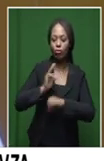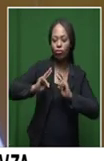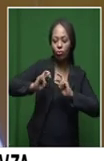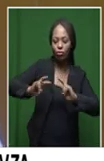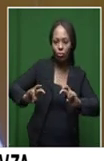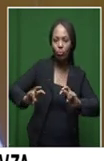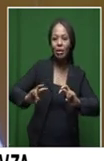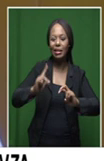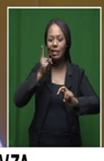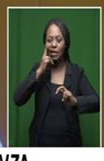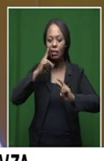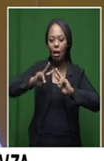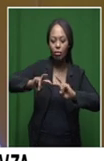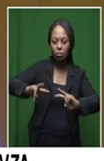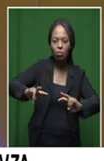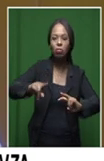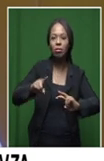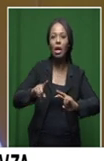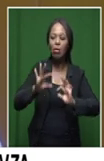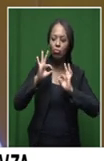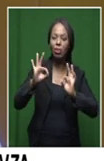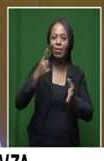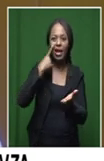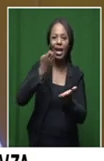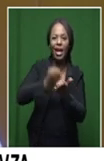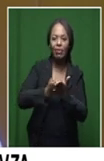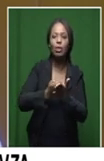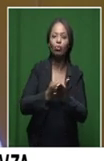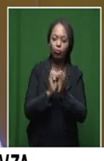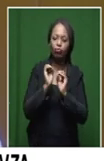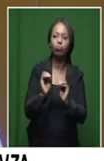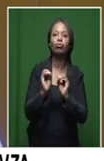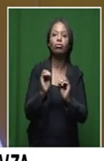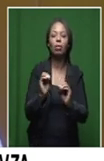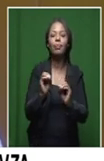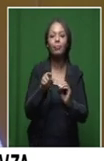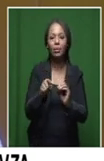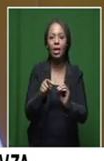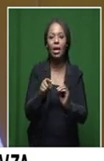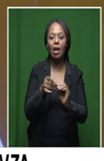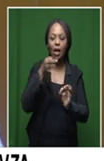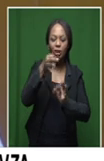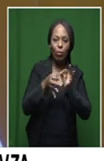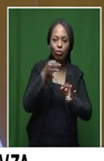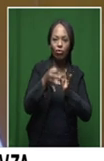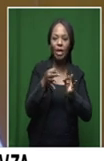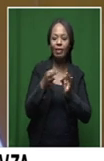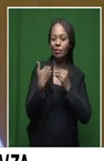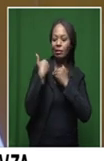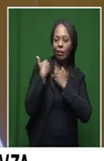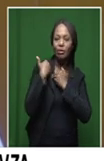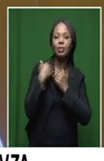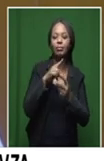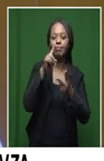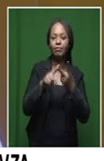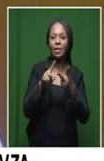there is adequate evidence to demonstrate both the safety